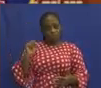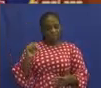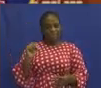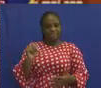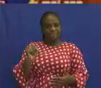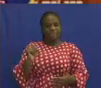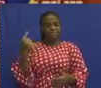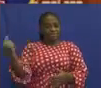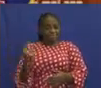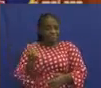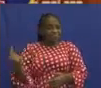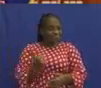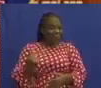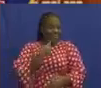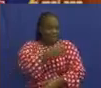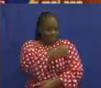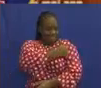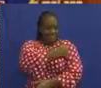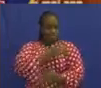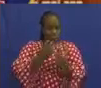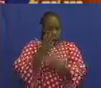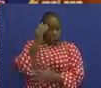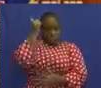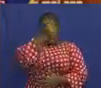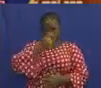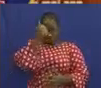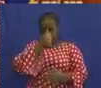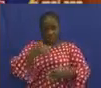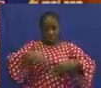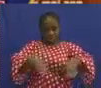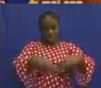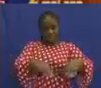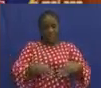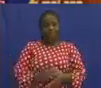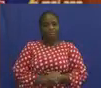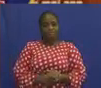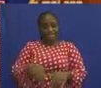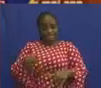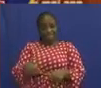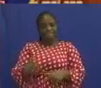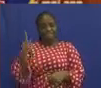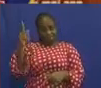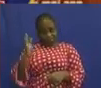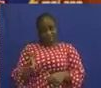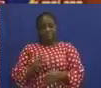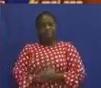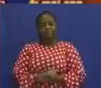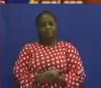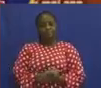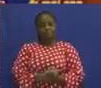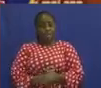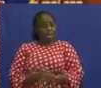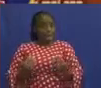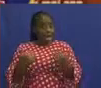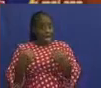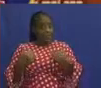doses per person vaccines through the African Medium Supply Platform in this quarter. We